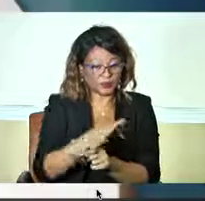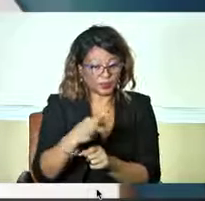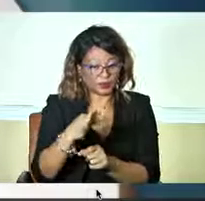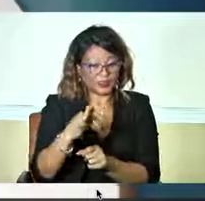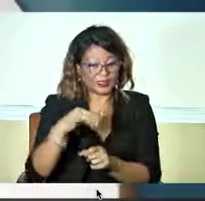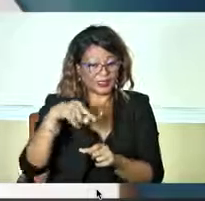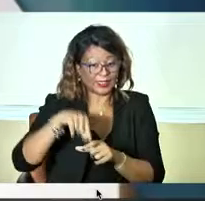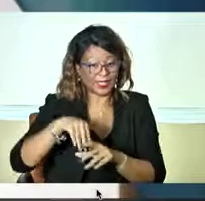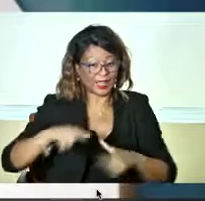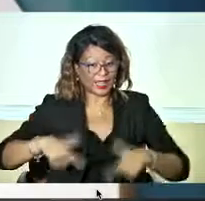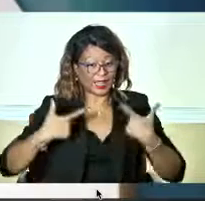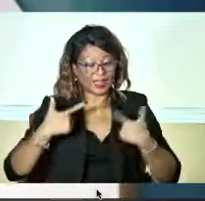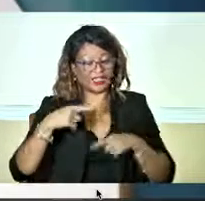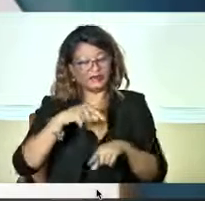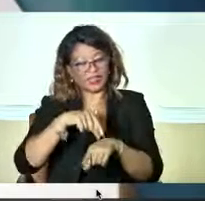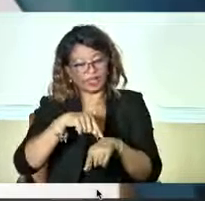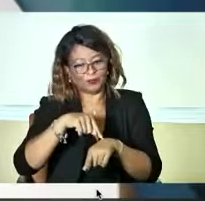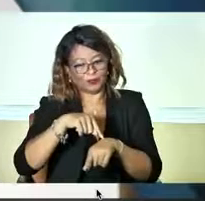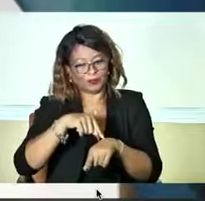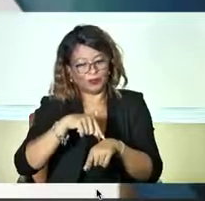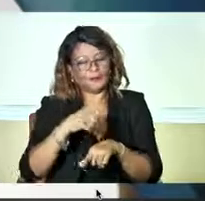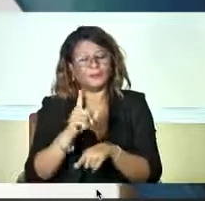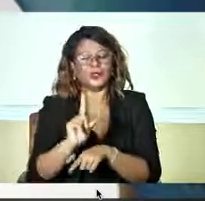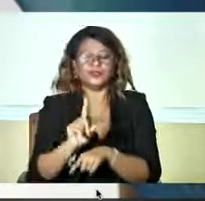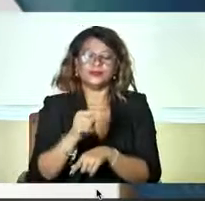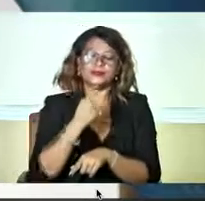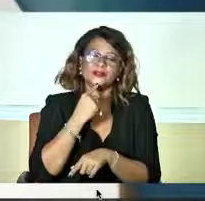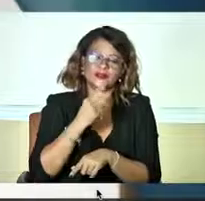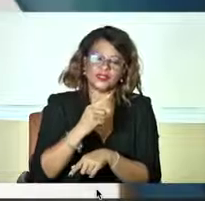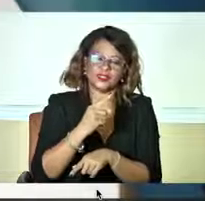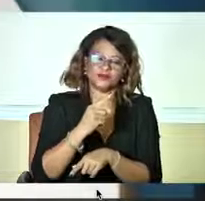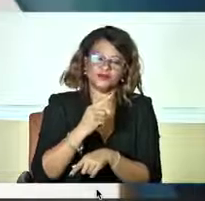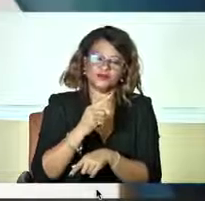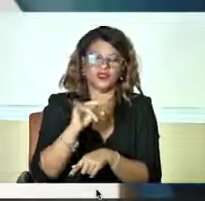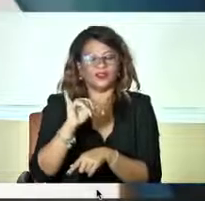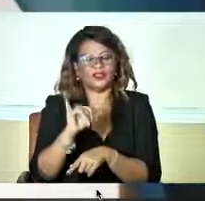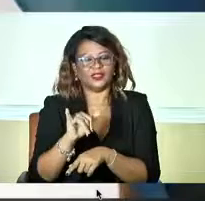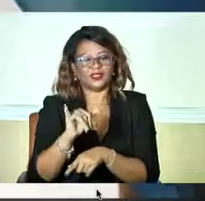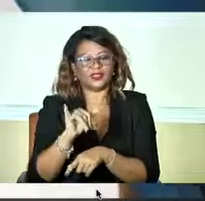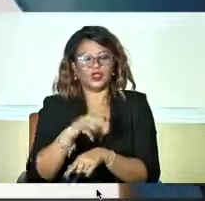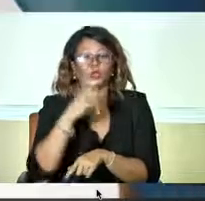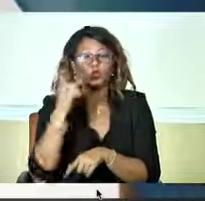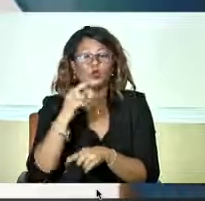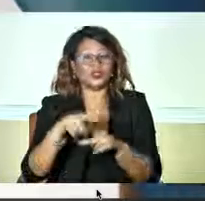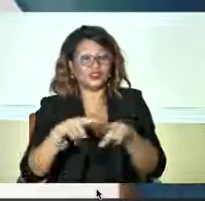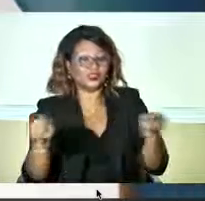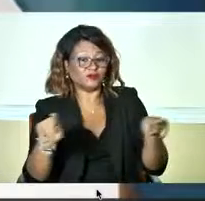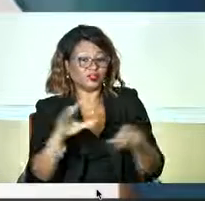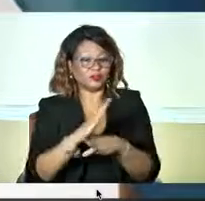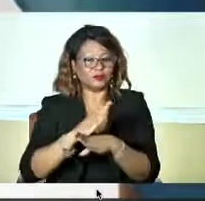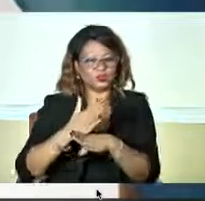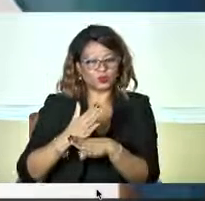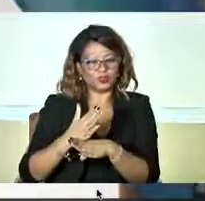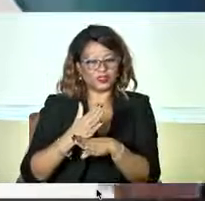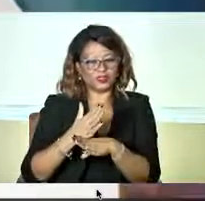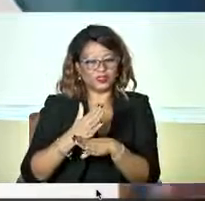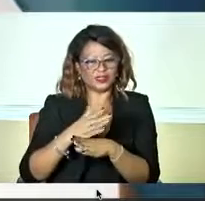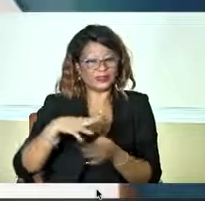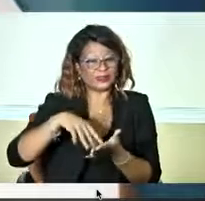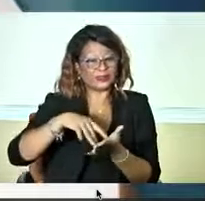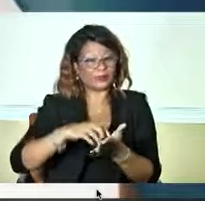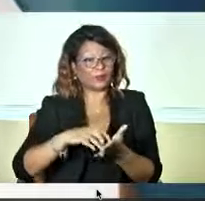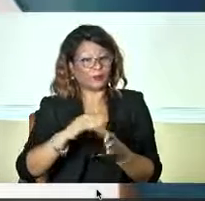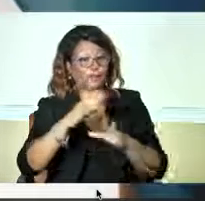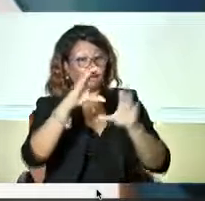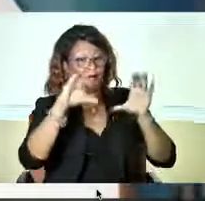our lifetime. But it has been said that the only difference between stumbling